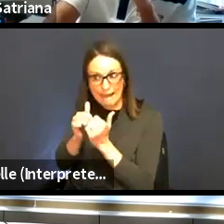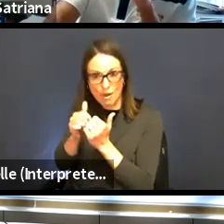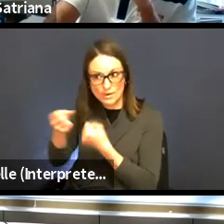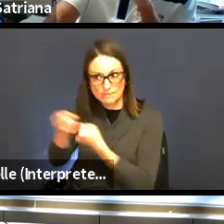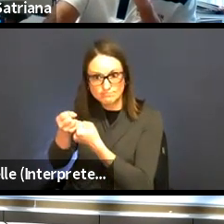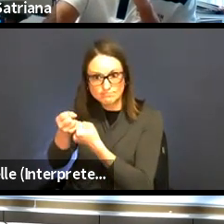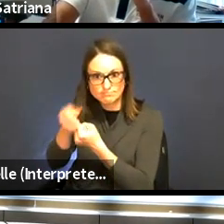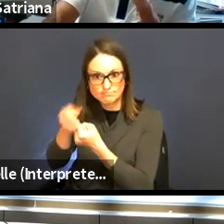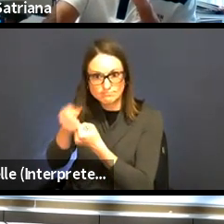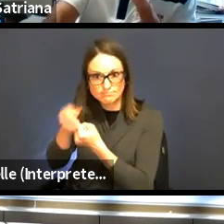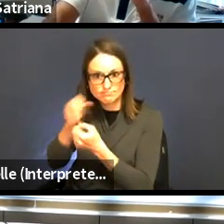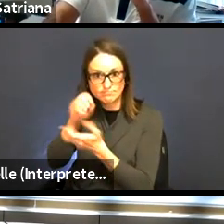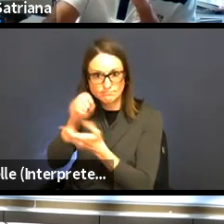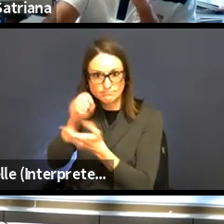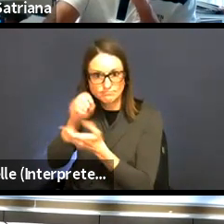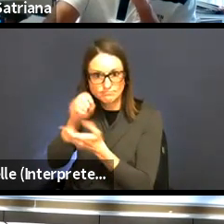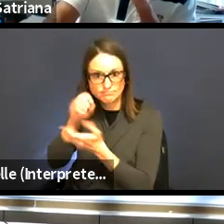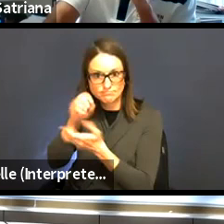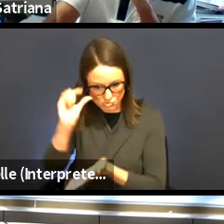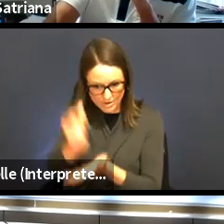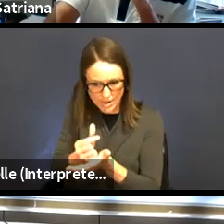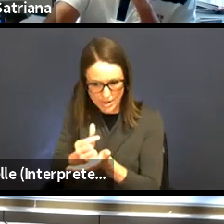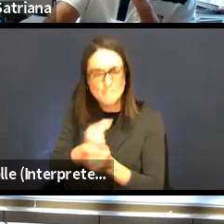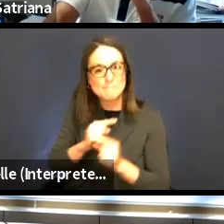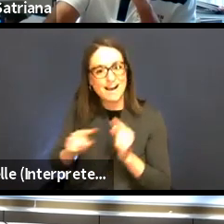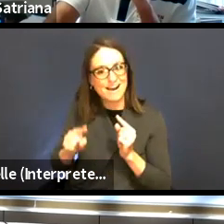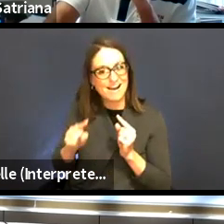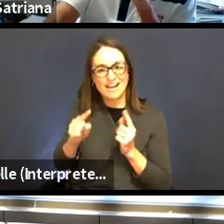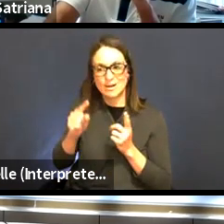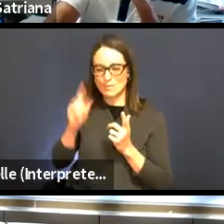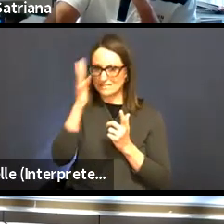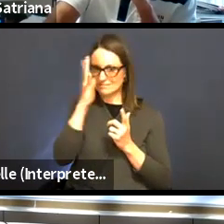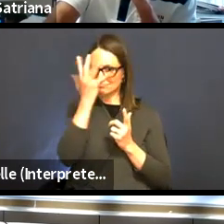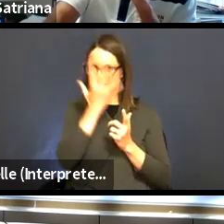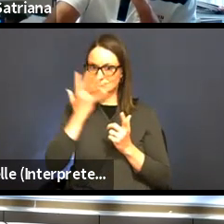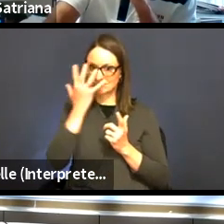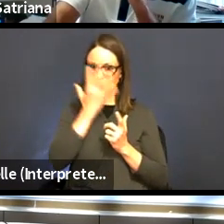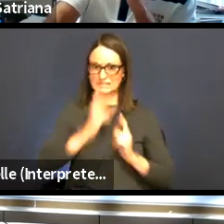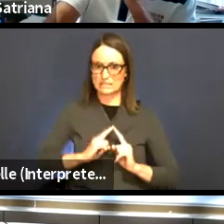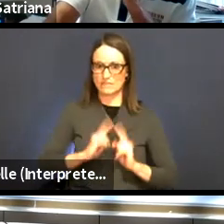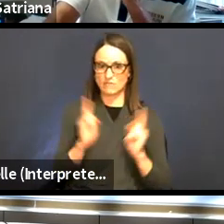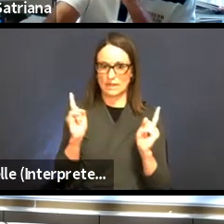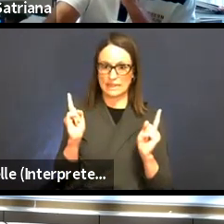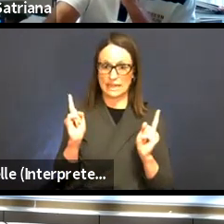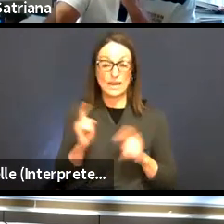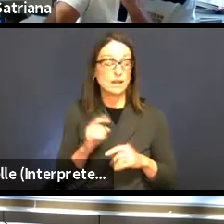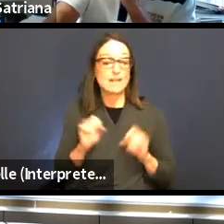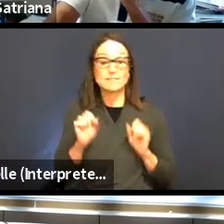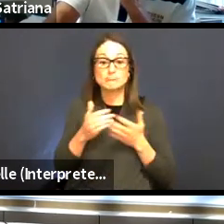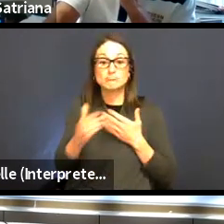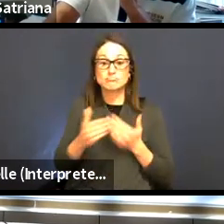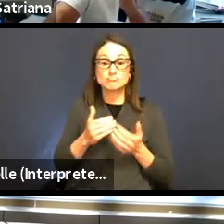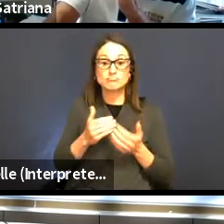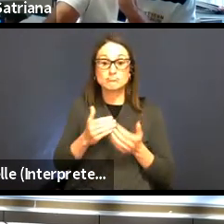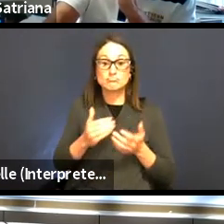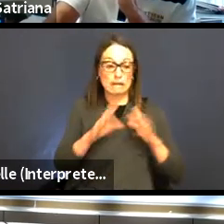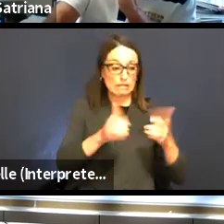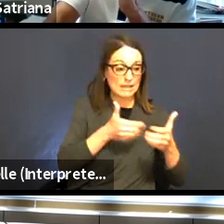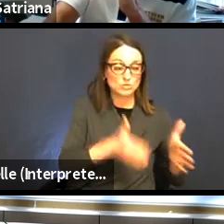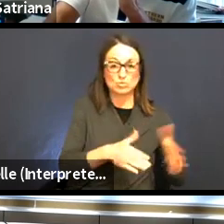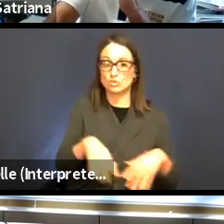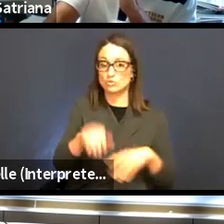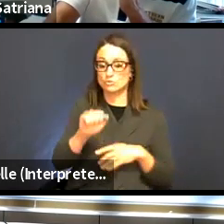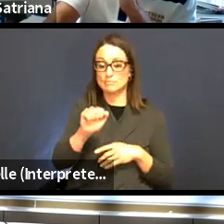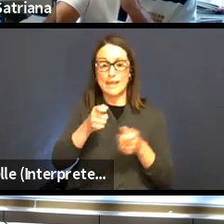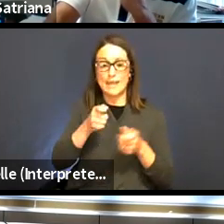but does things differently. And that's in the classroom, that's in the administrative areas, that's in student